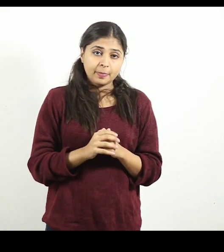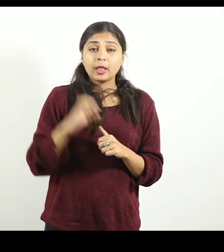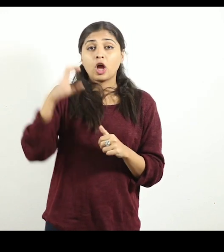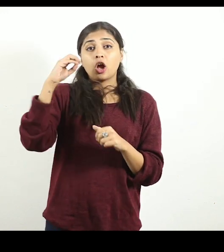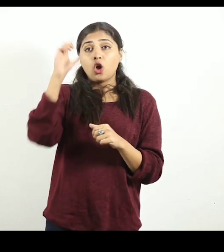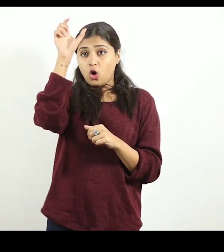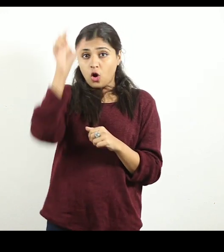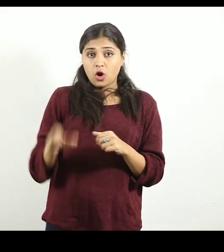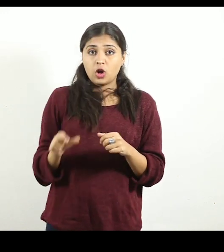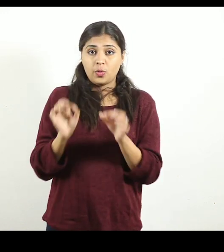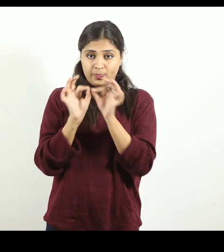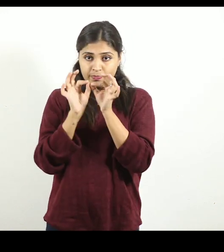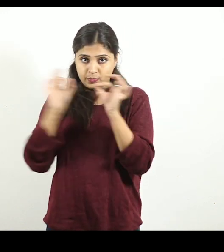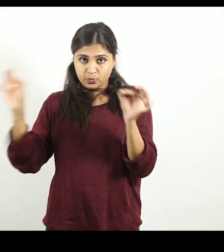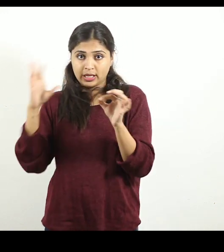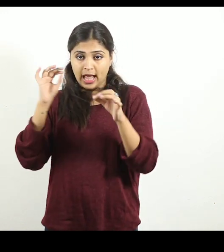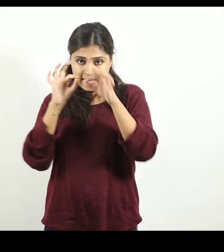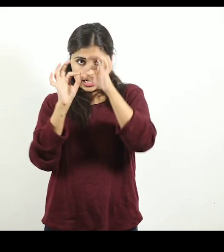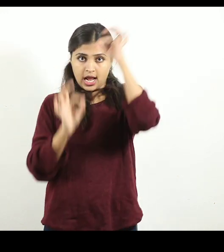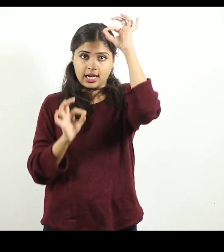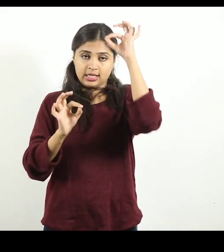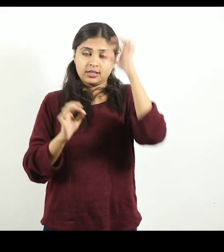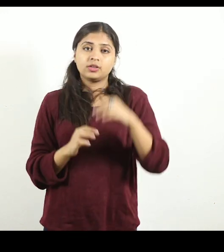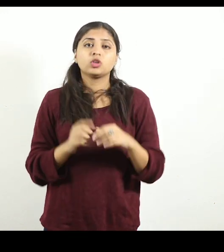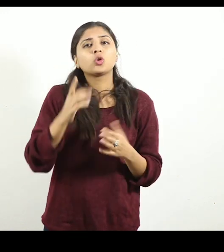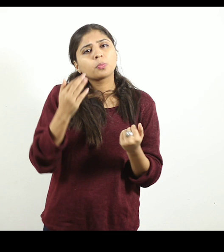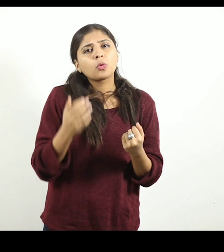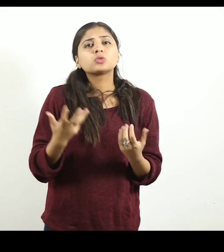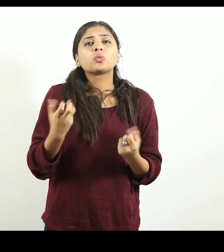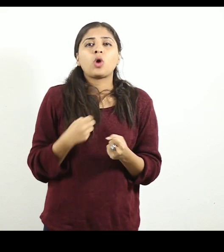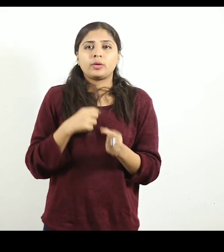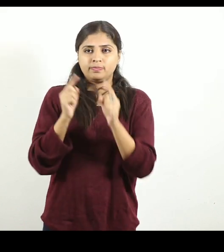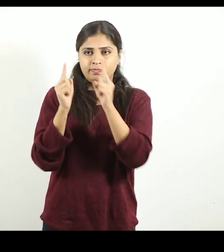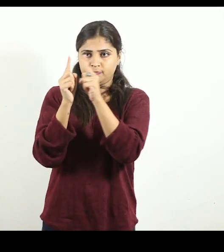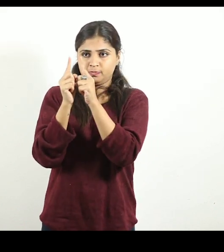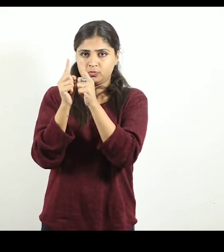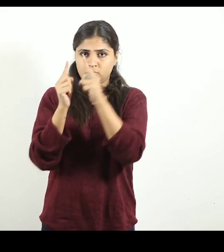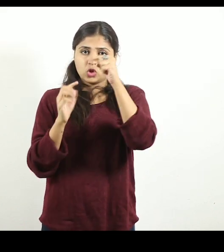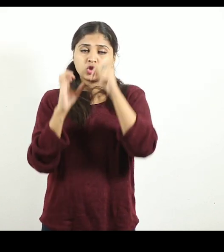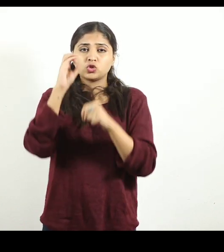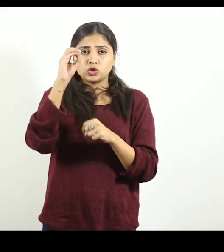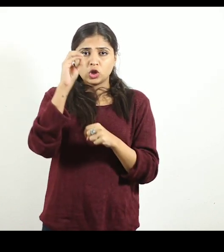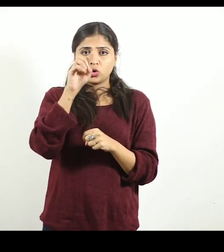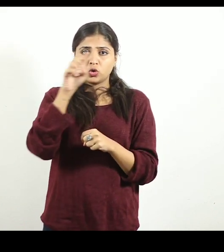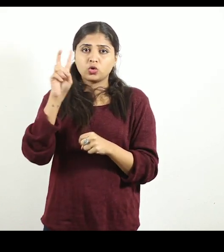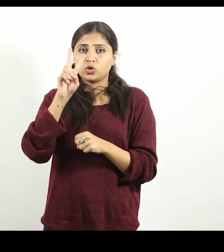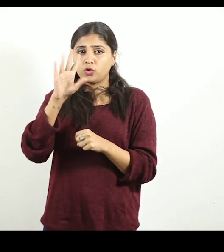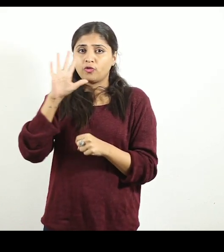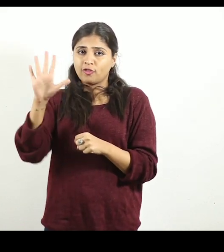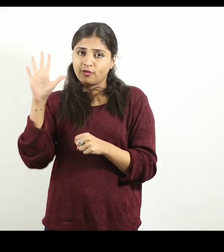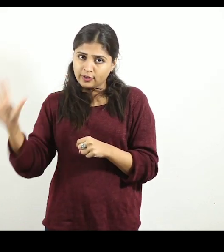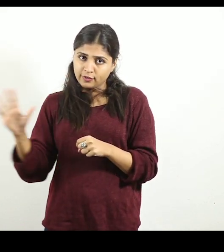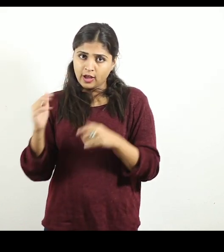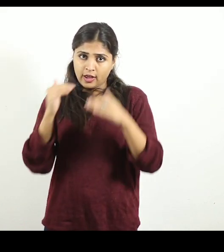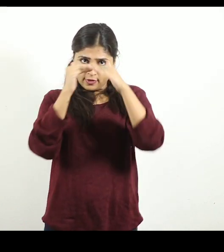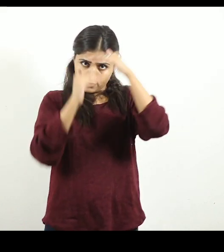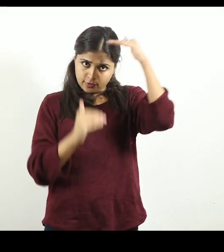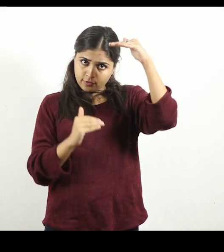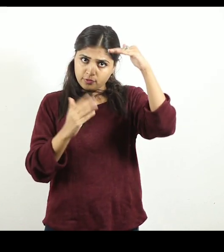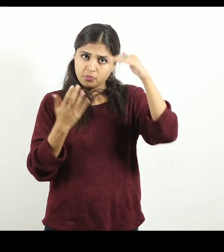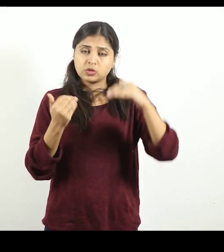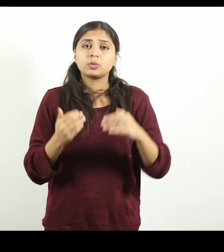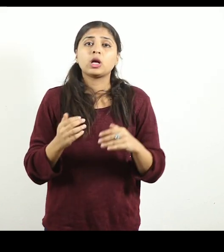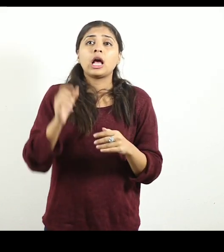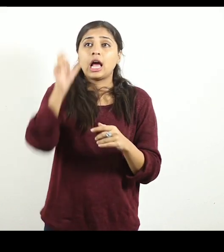Column width and row height. On a worksheet, you can specify a column width of 0 to 255 and a